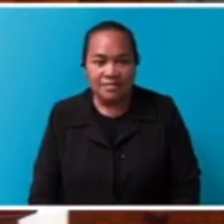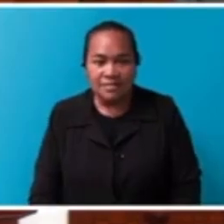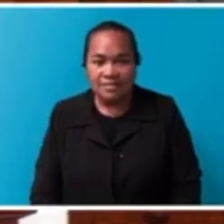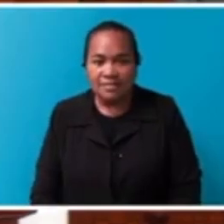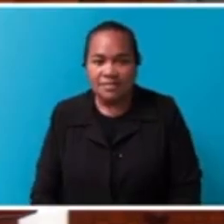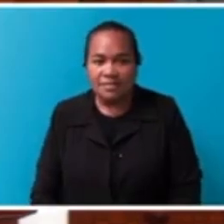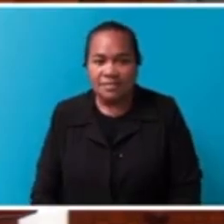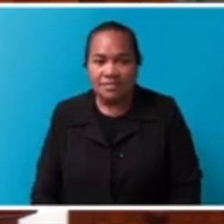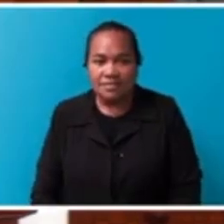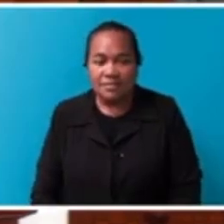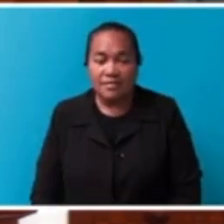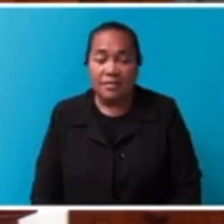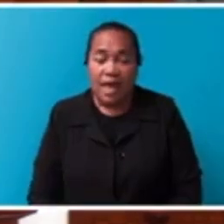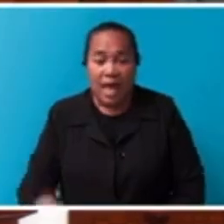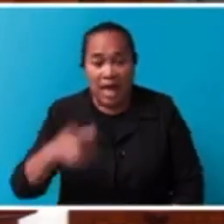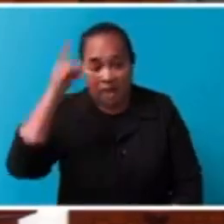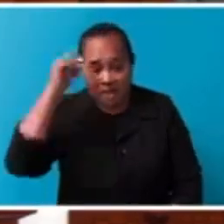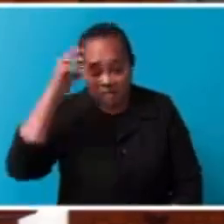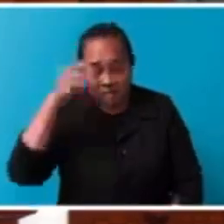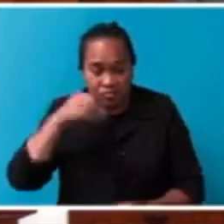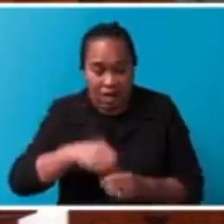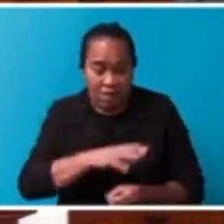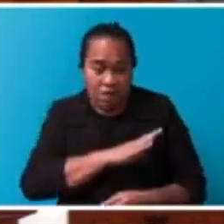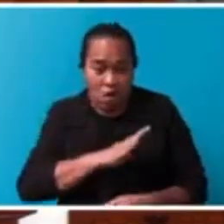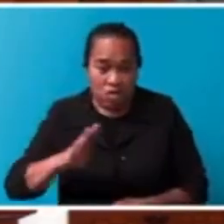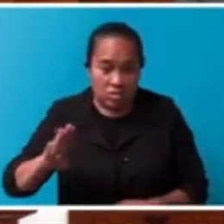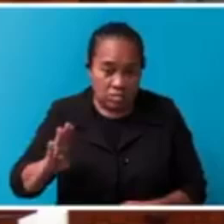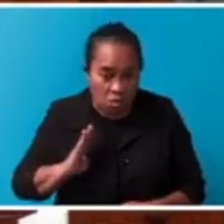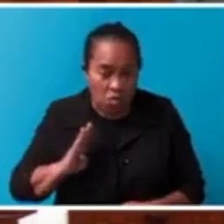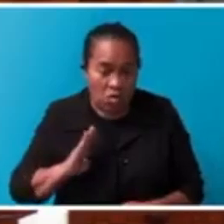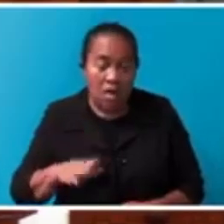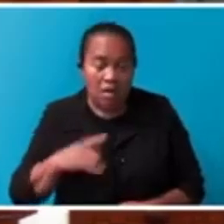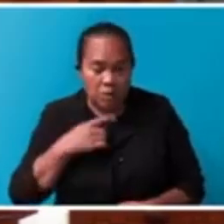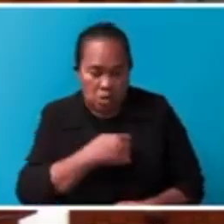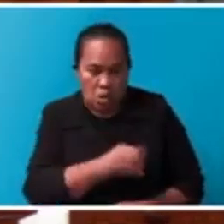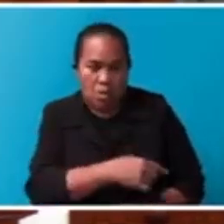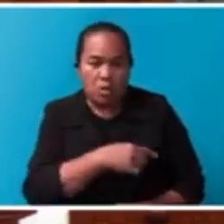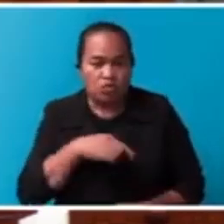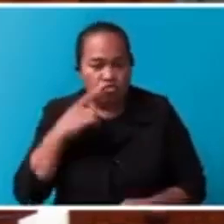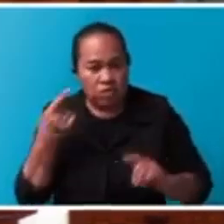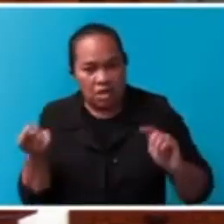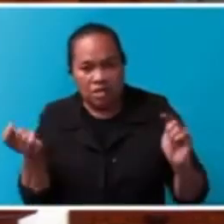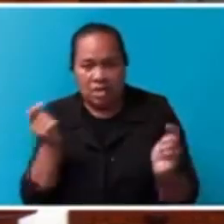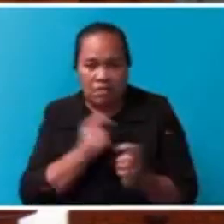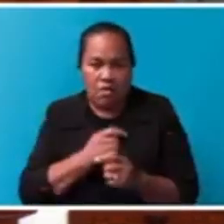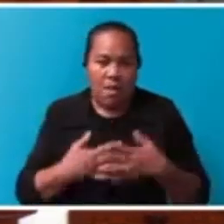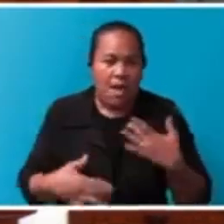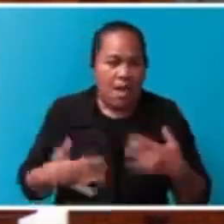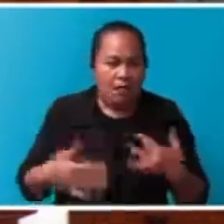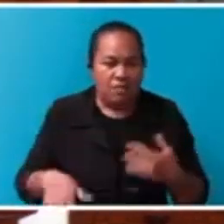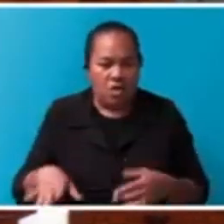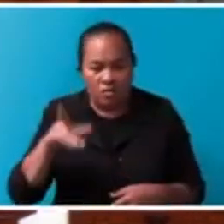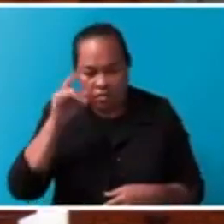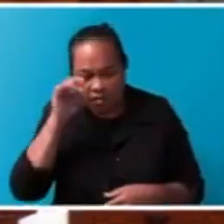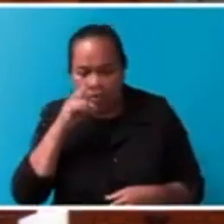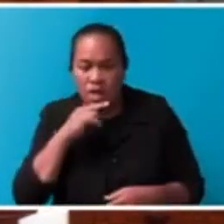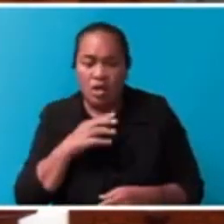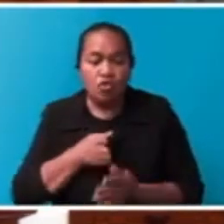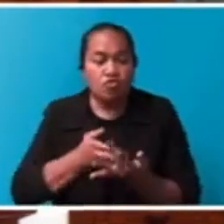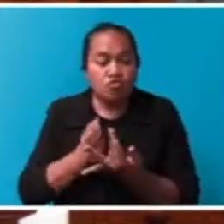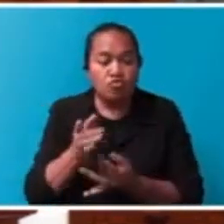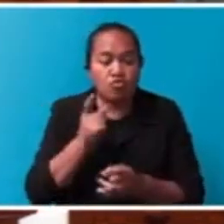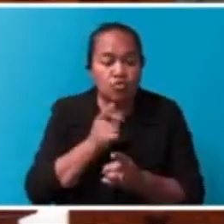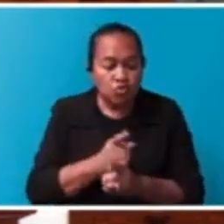Mr. Speaker, sir, the Itaukei Affairs Board is steadily committed to transforming the lives of the Itaukei through good governance,